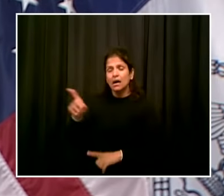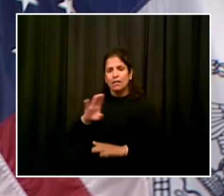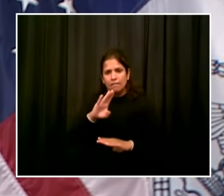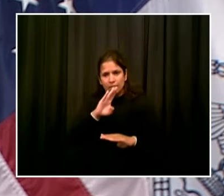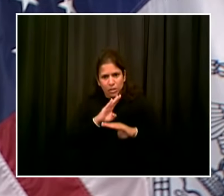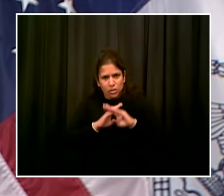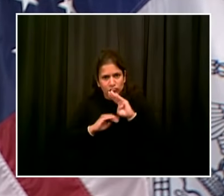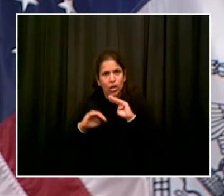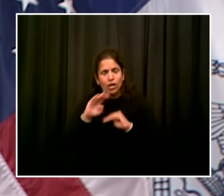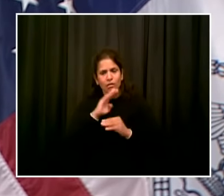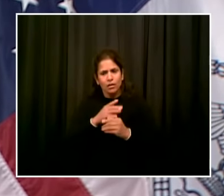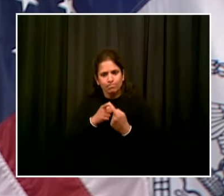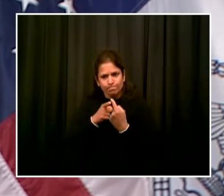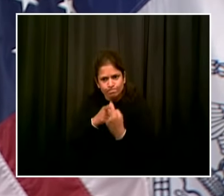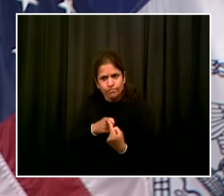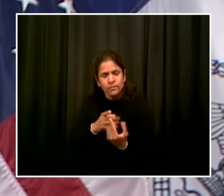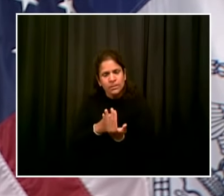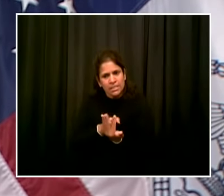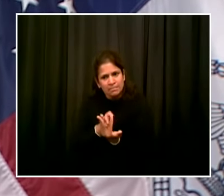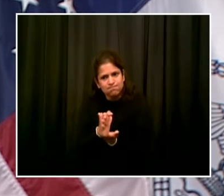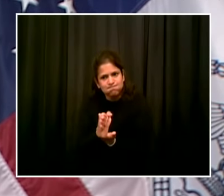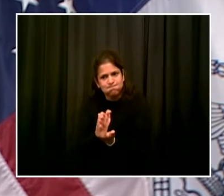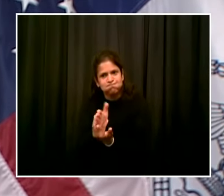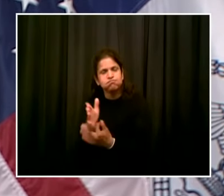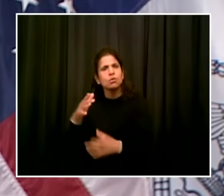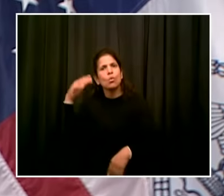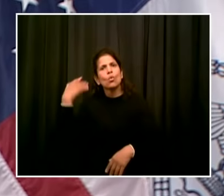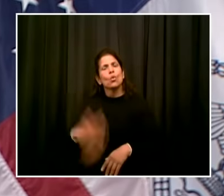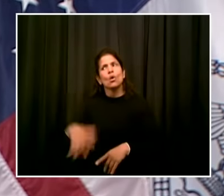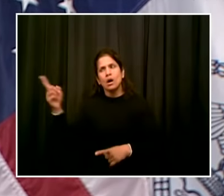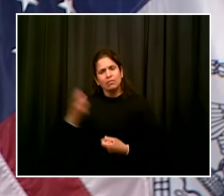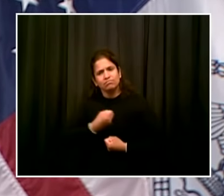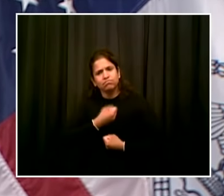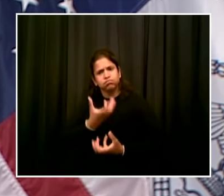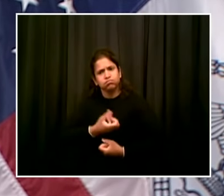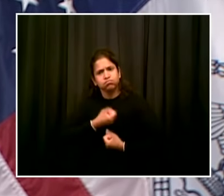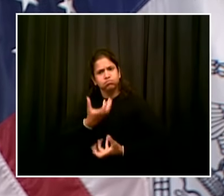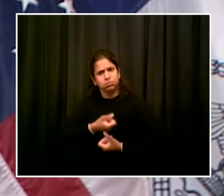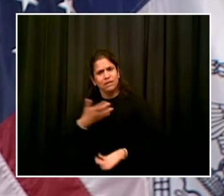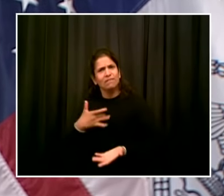important for him to express some of those concerns. But now it's time to move forward.